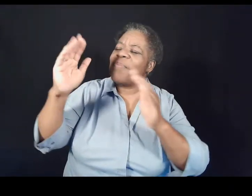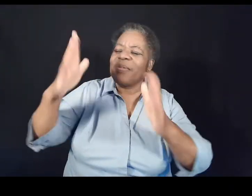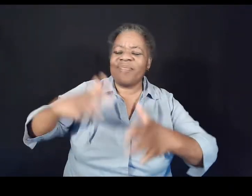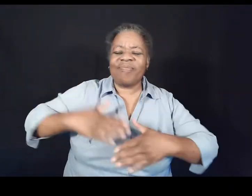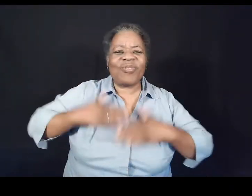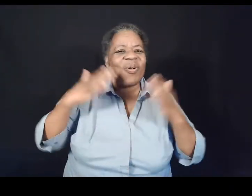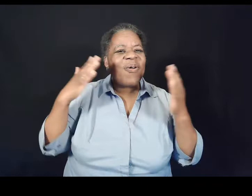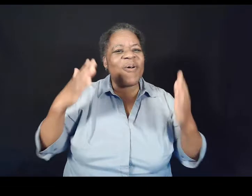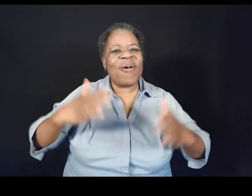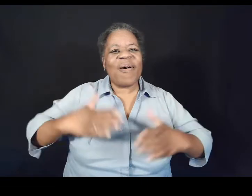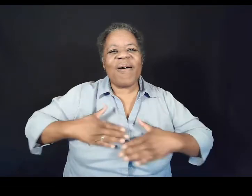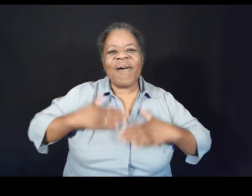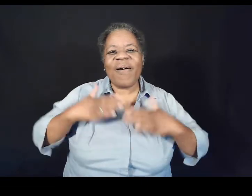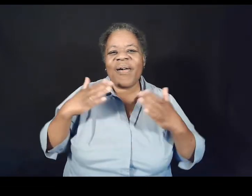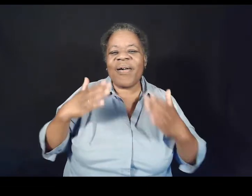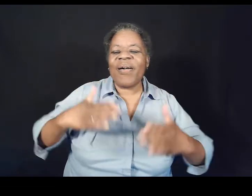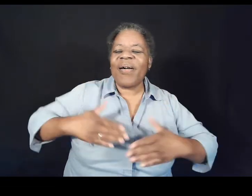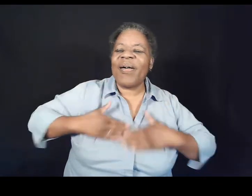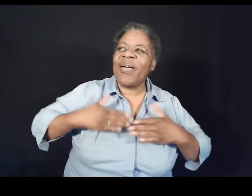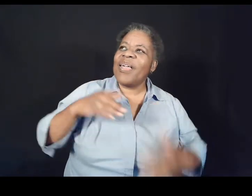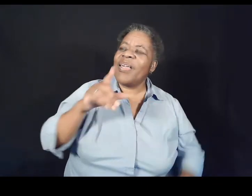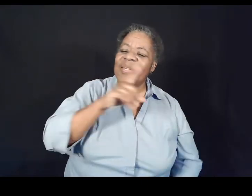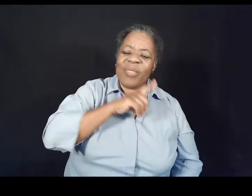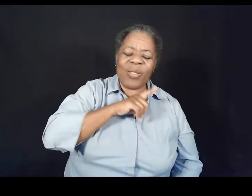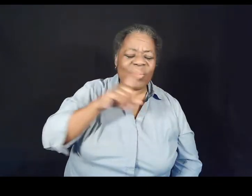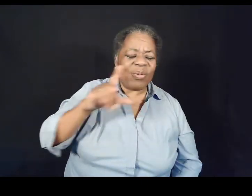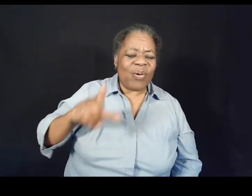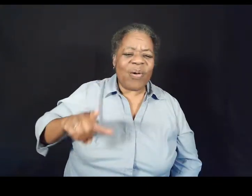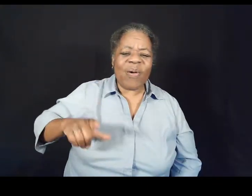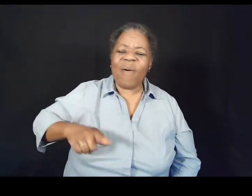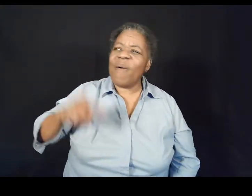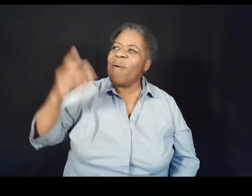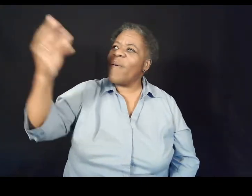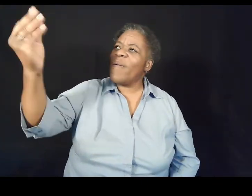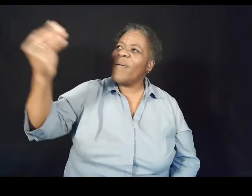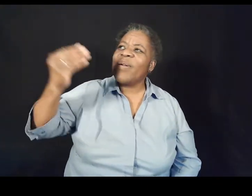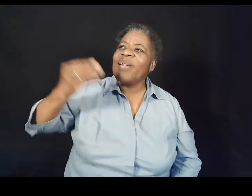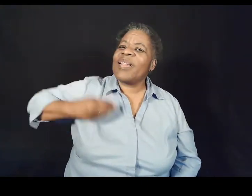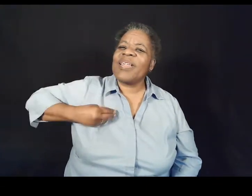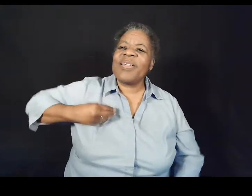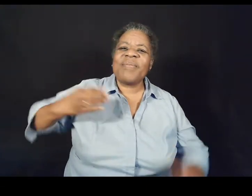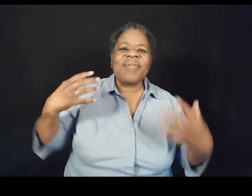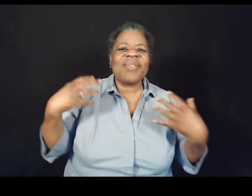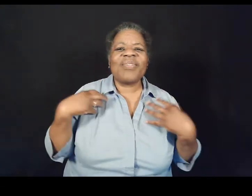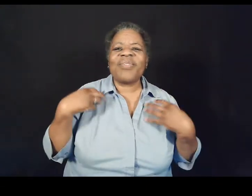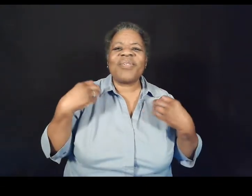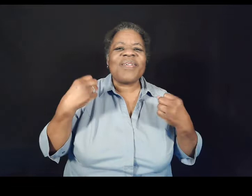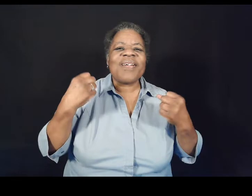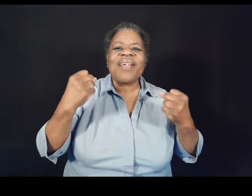The joy, of the Lord is my